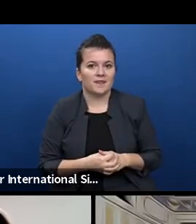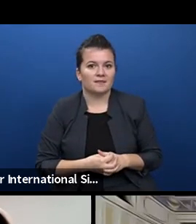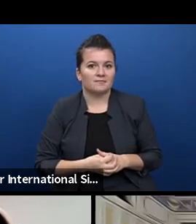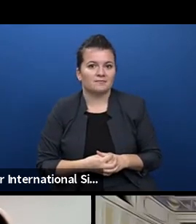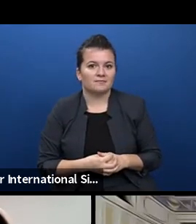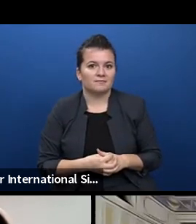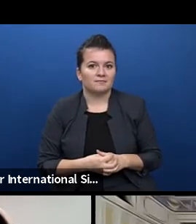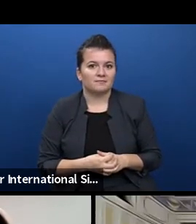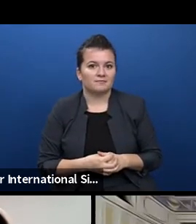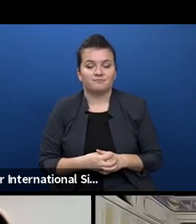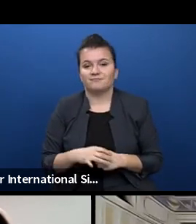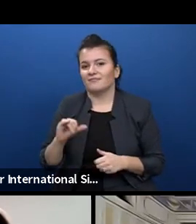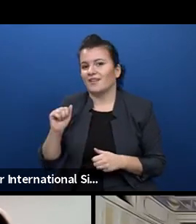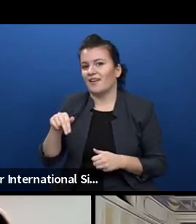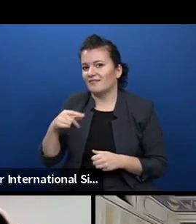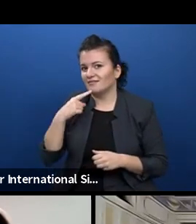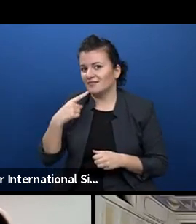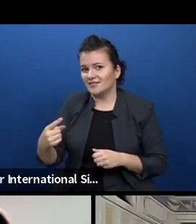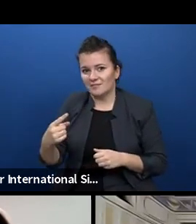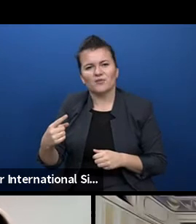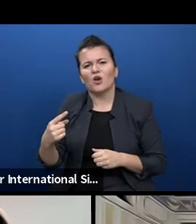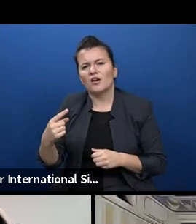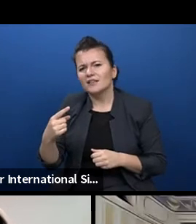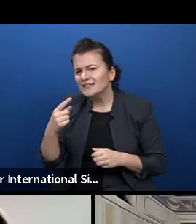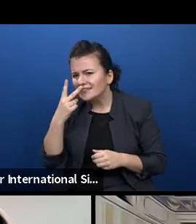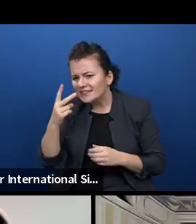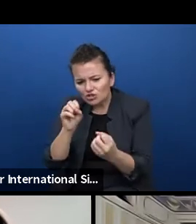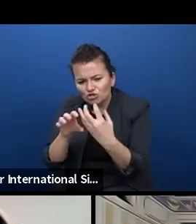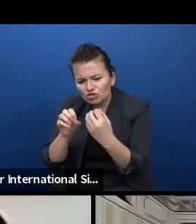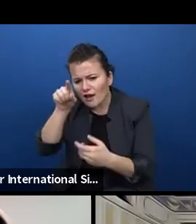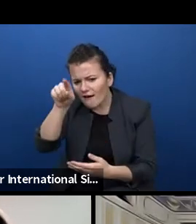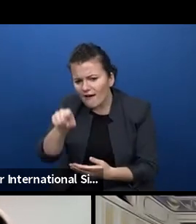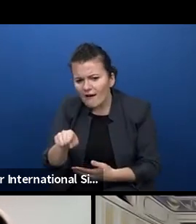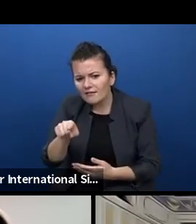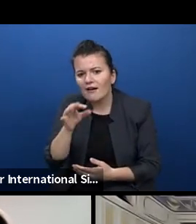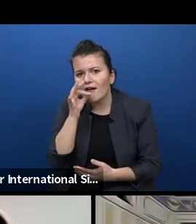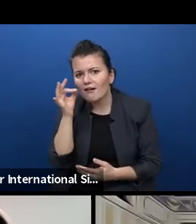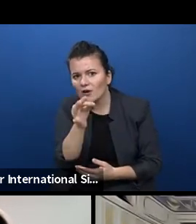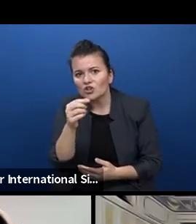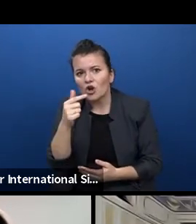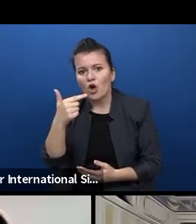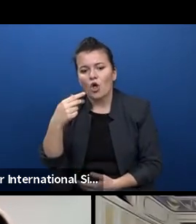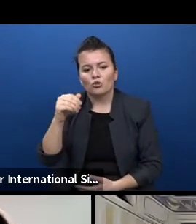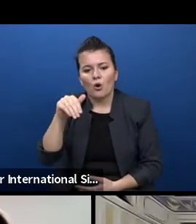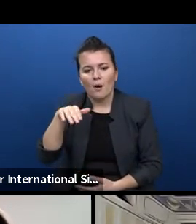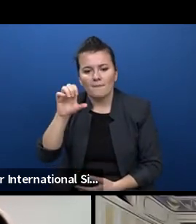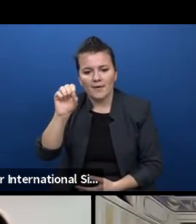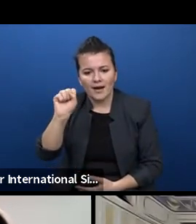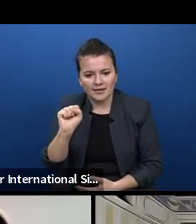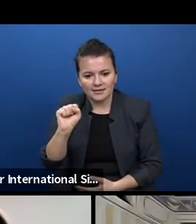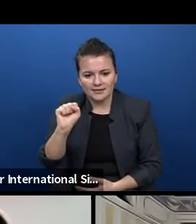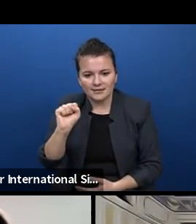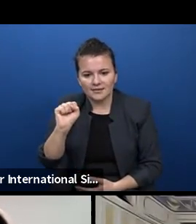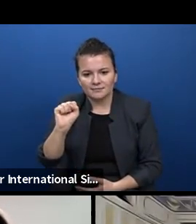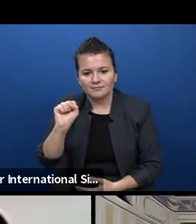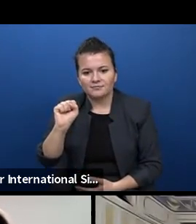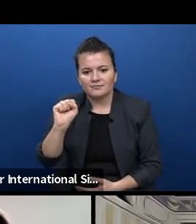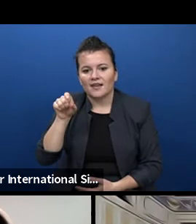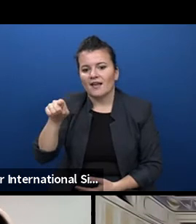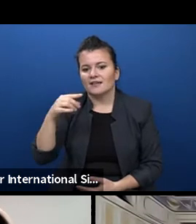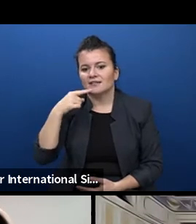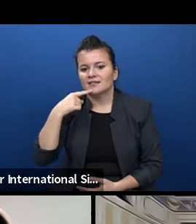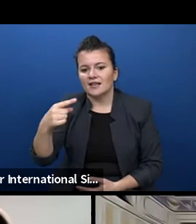Mm-hmm. I have a question asked in the chat from Thomas Engel. We learned yesterday that the study